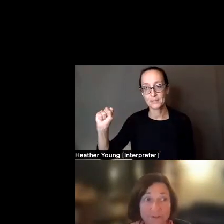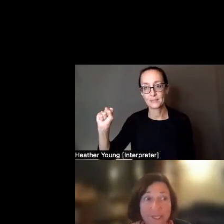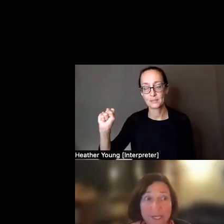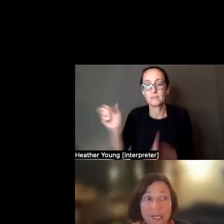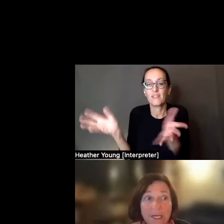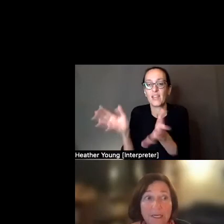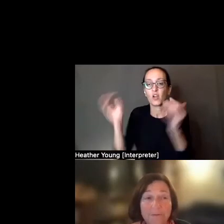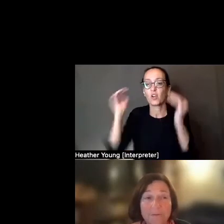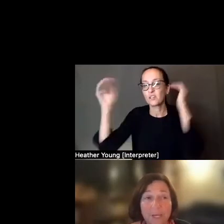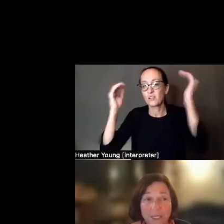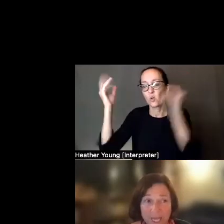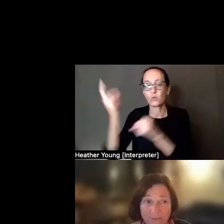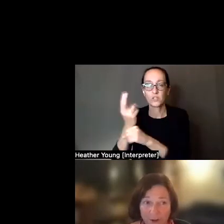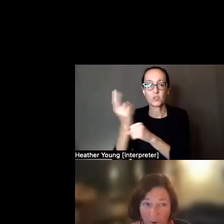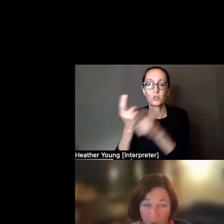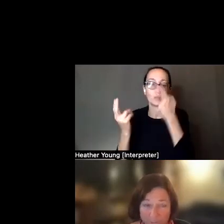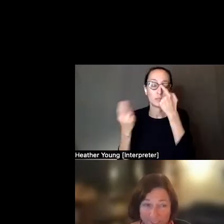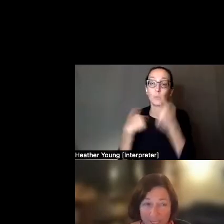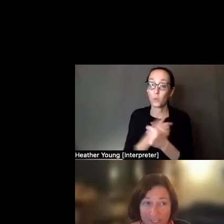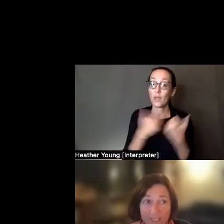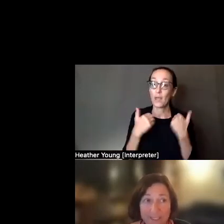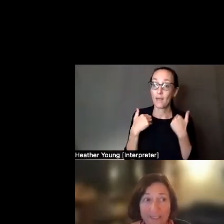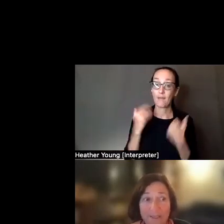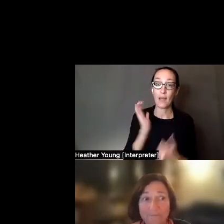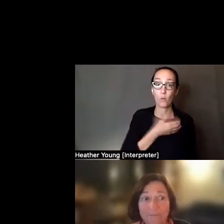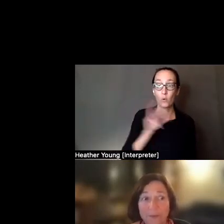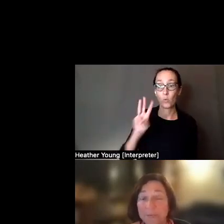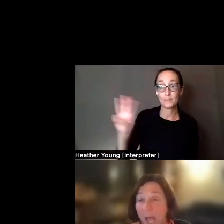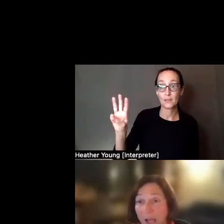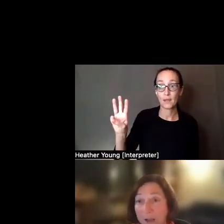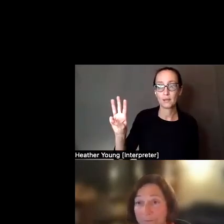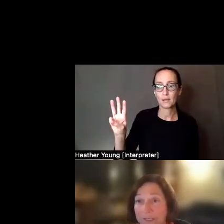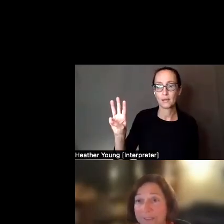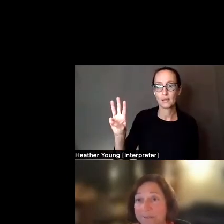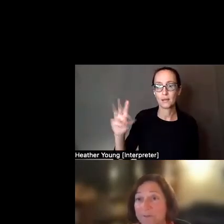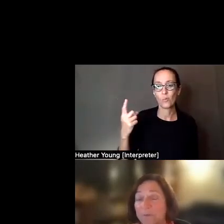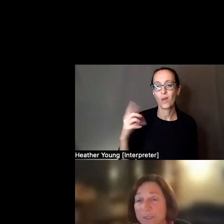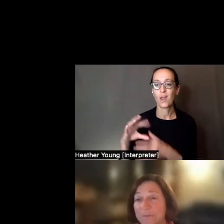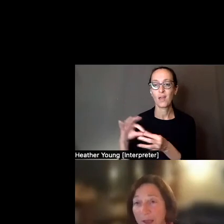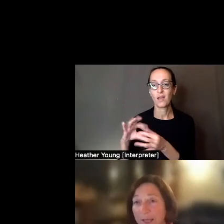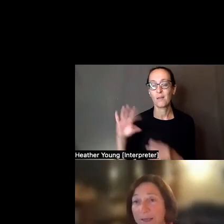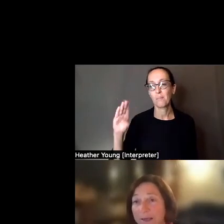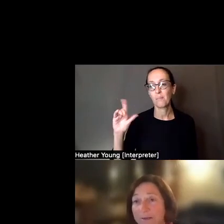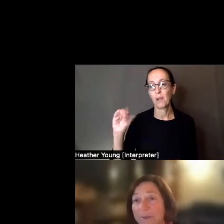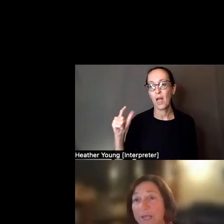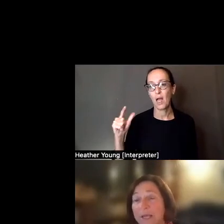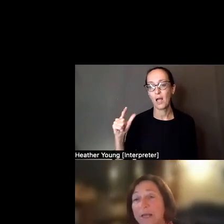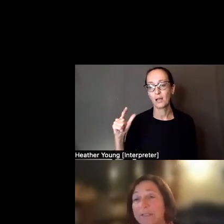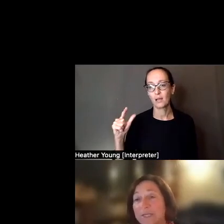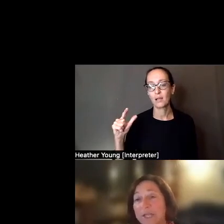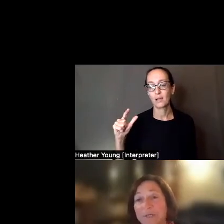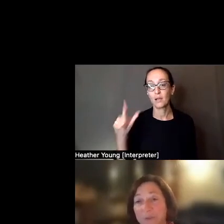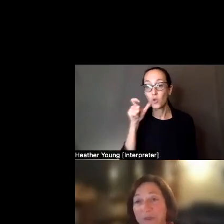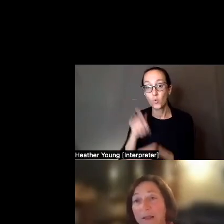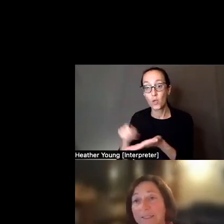use. We actually have on our website a blog that's written by a